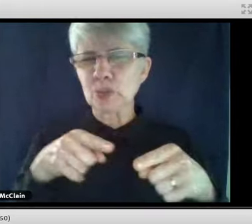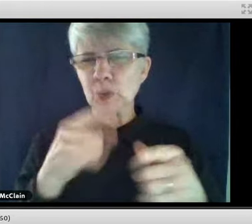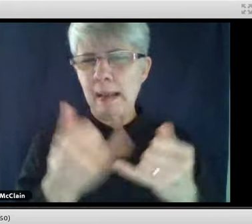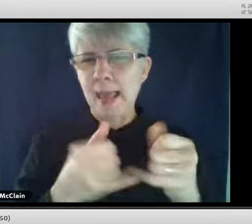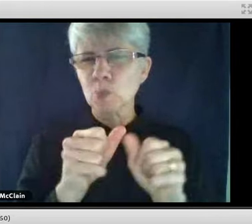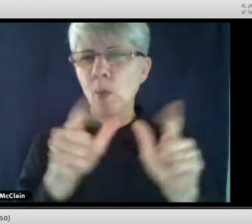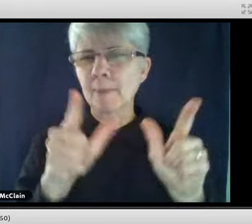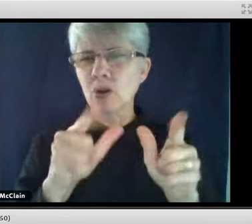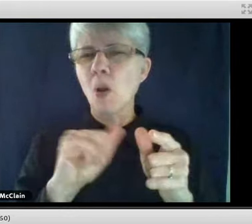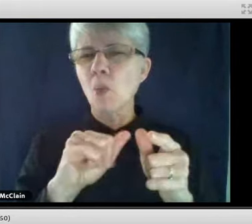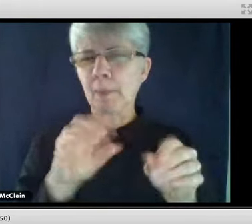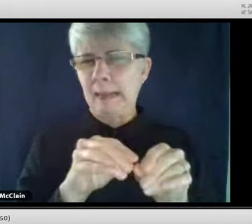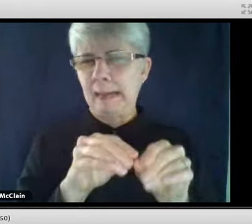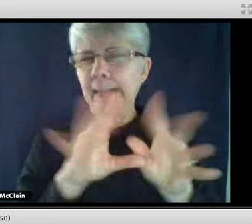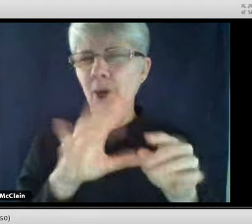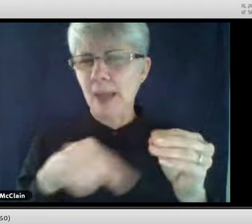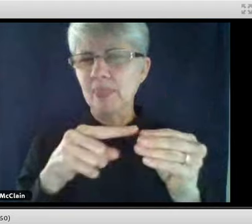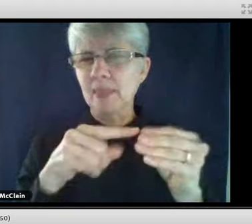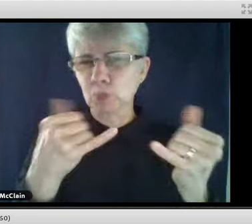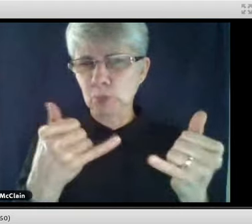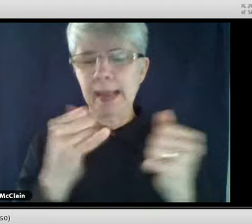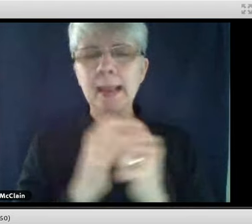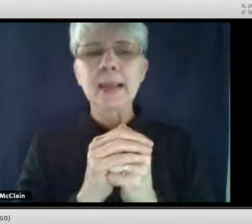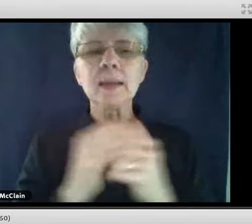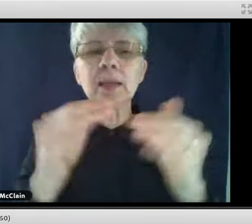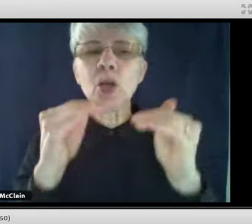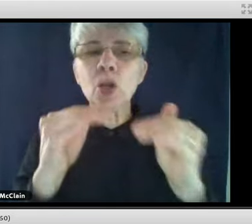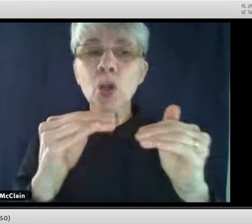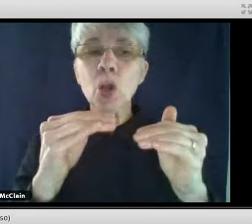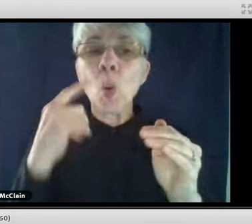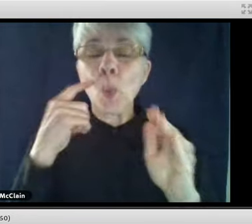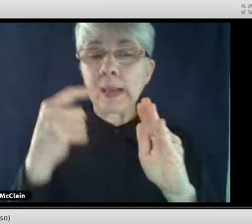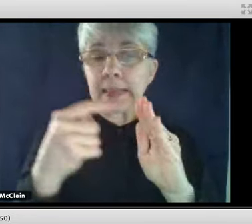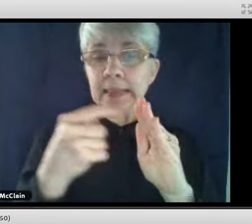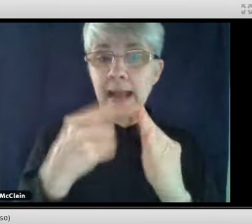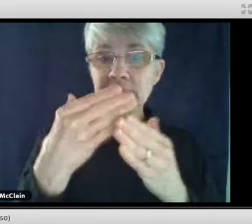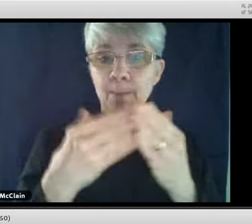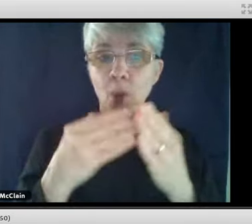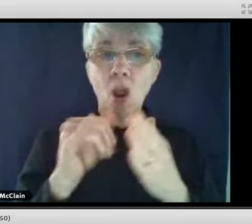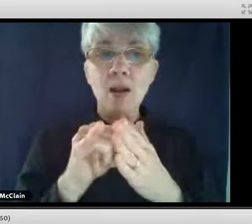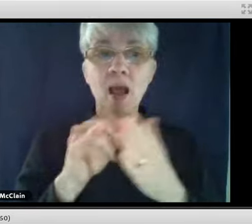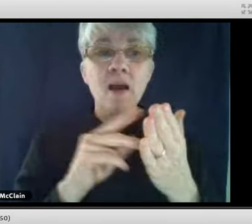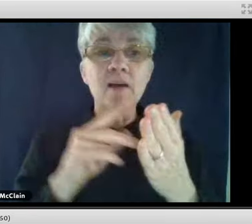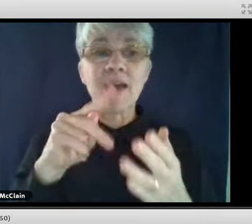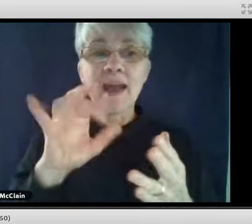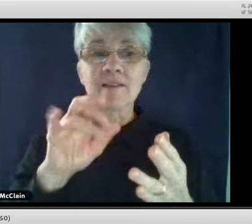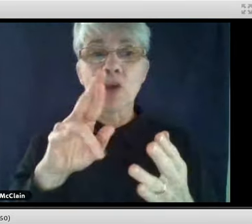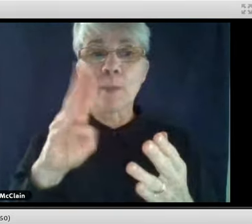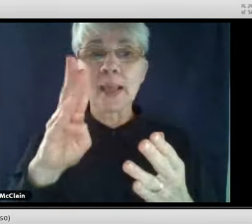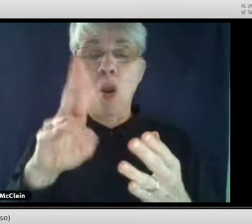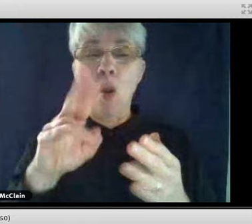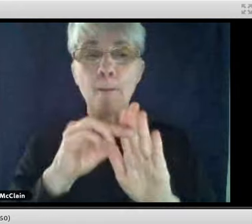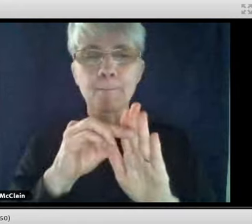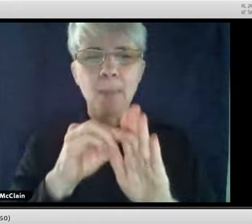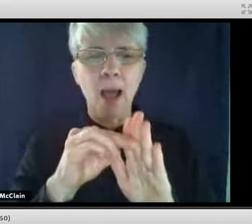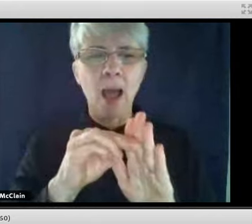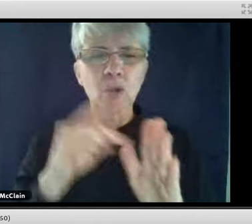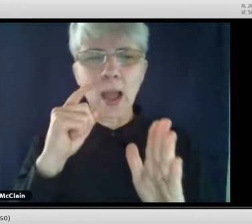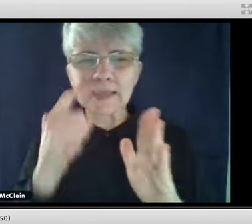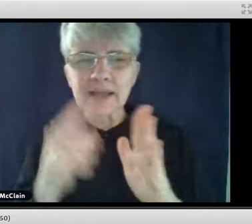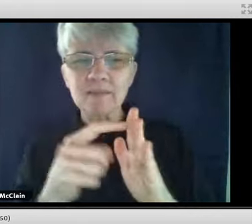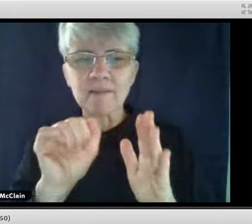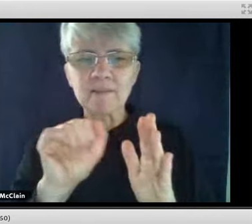let's make that clear today. Recognize the entities that are part of the FRBR model. Identify the FRBR Group 1 entities